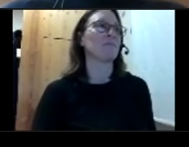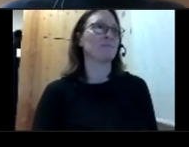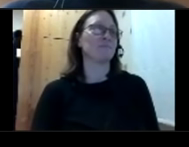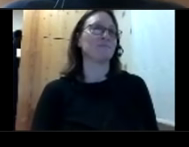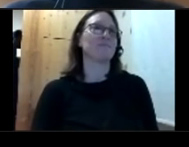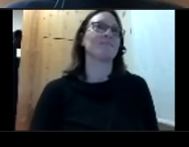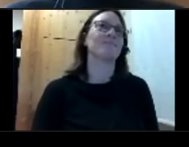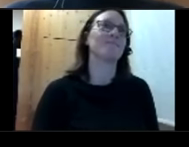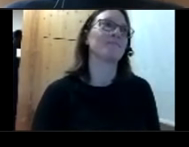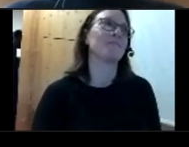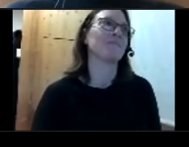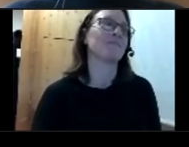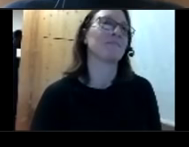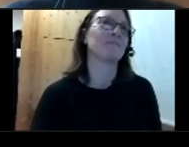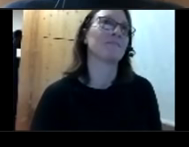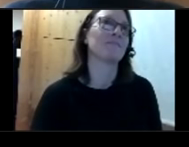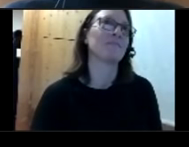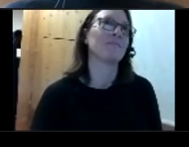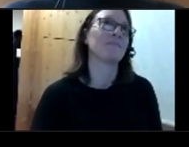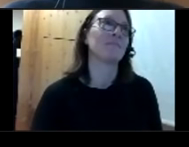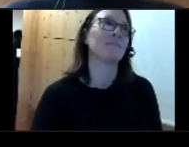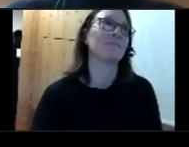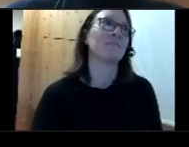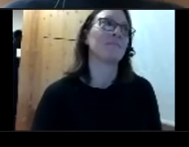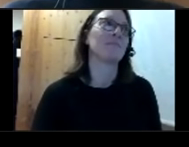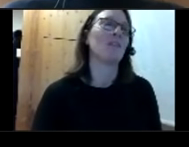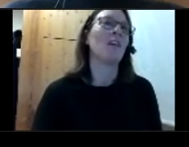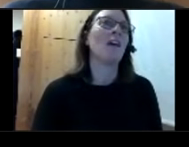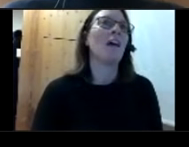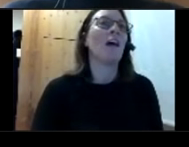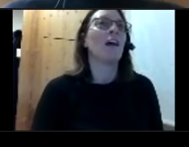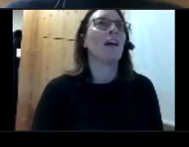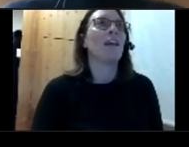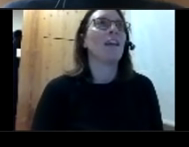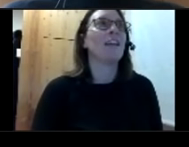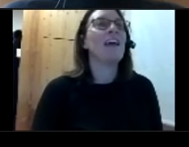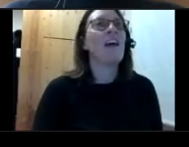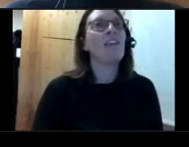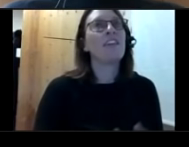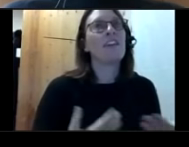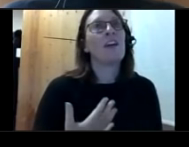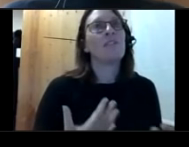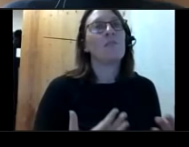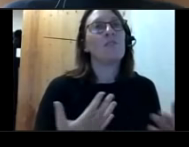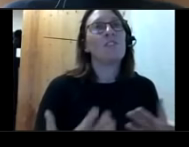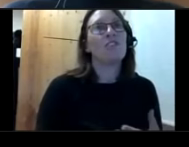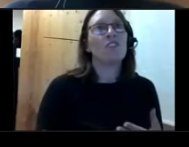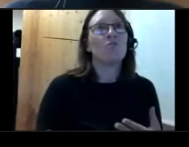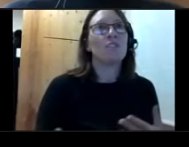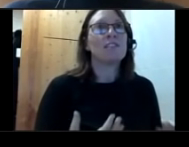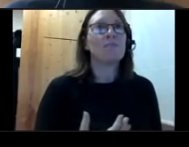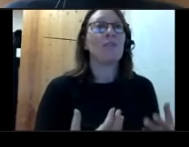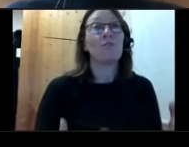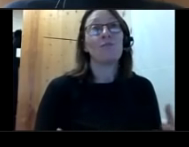priorities, and develop a plan. So Abby, can you take us through that in terms of step by step? Yeah, I think, I mean, some of you said